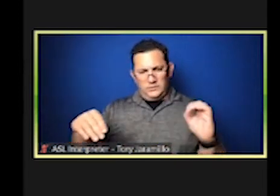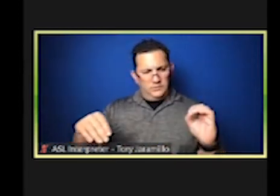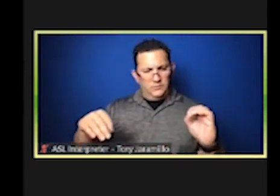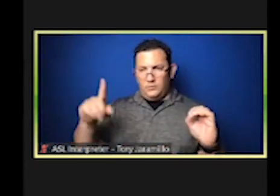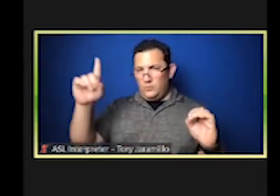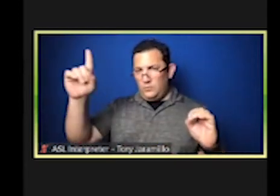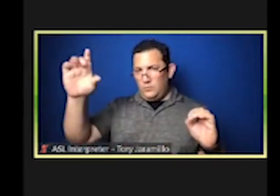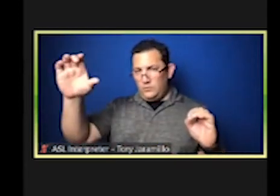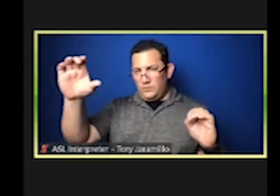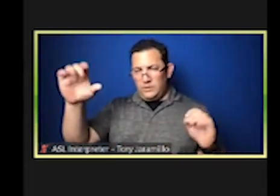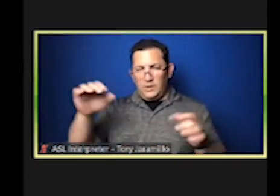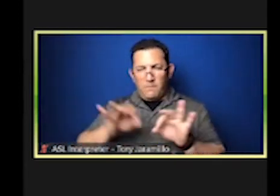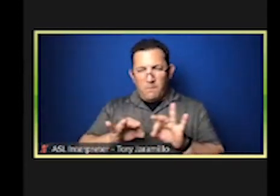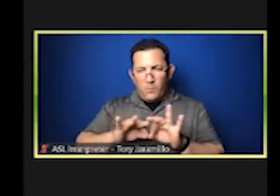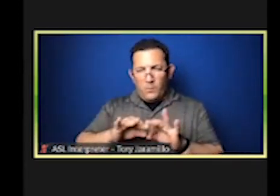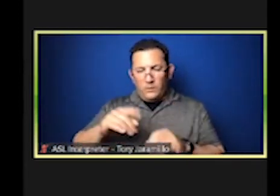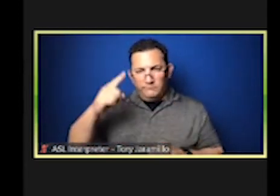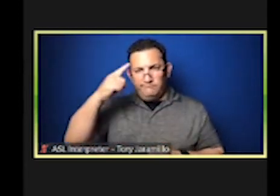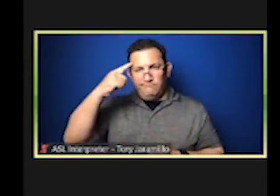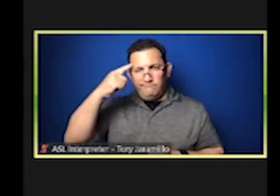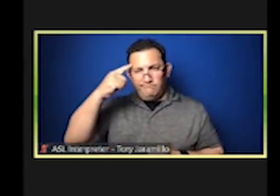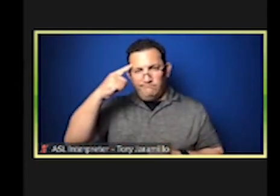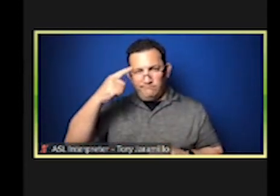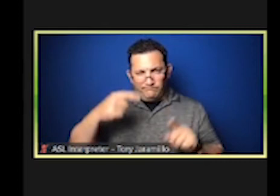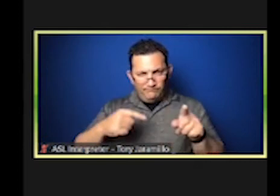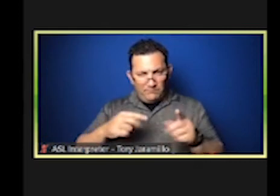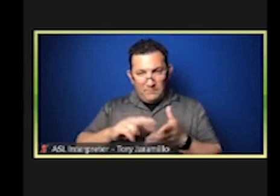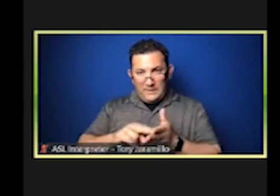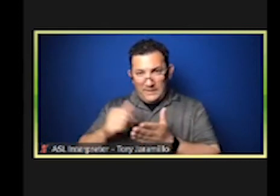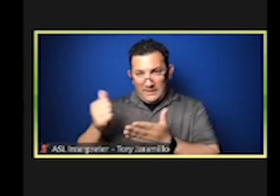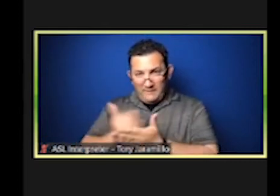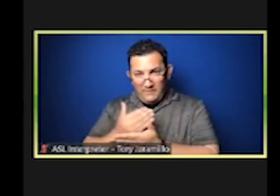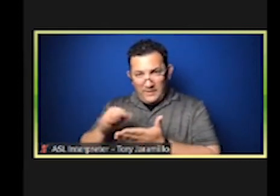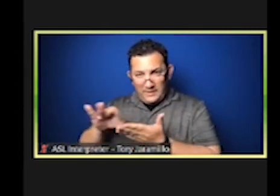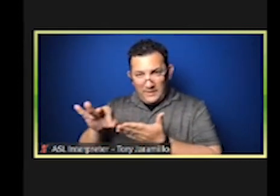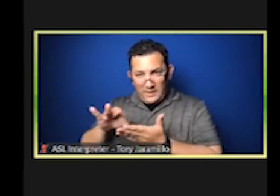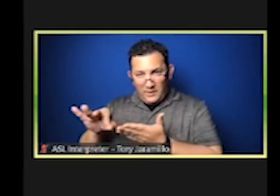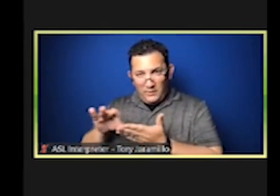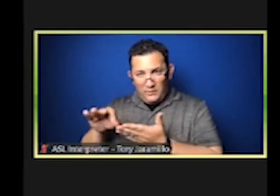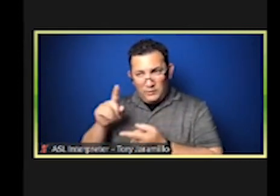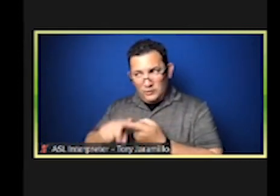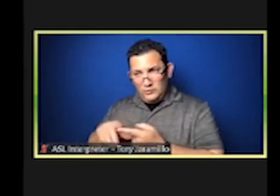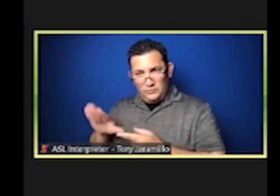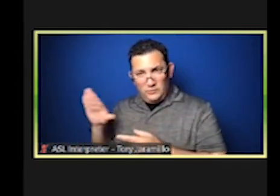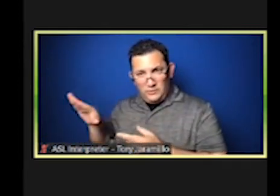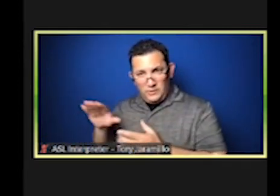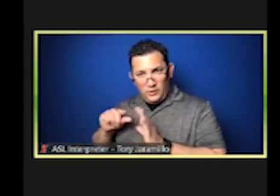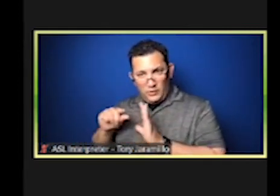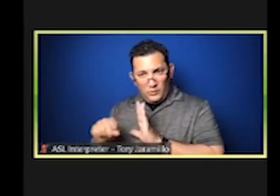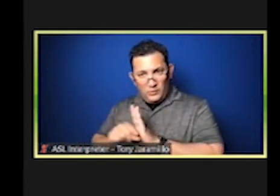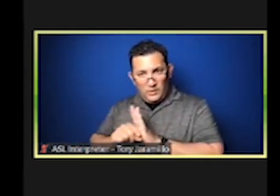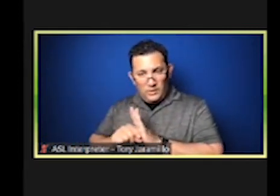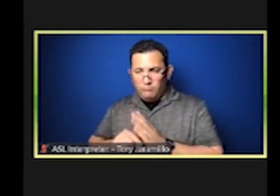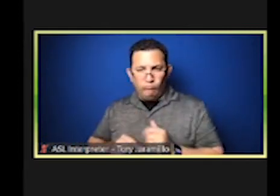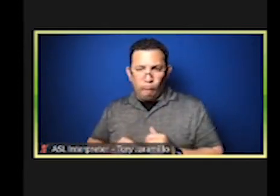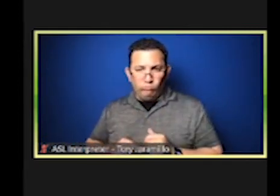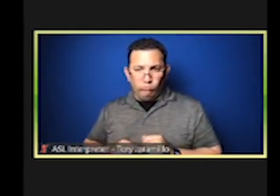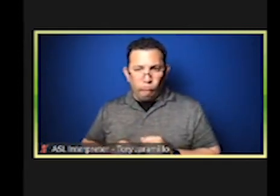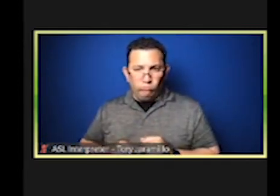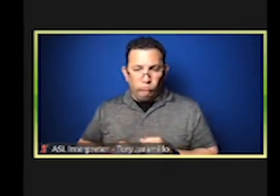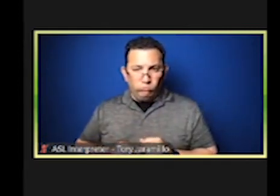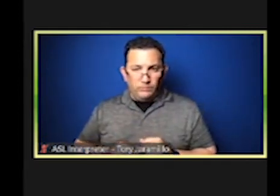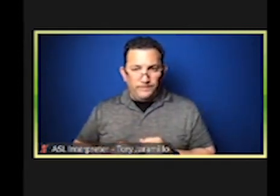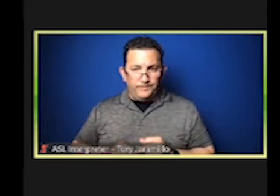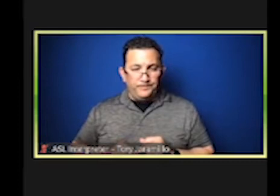It's important to keep in mind that not everything counts towards their grade that they do in their coursework. The